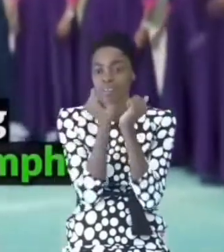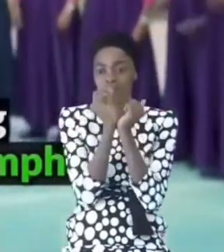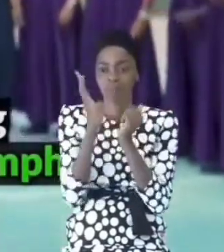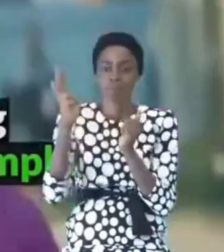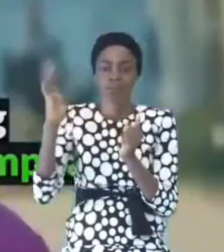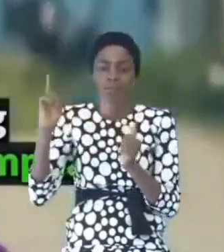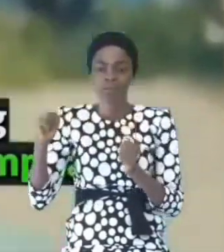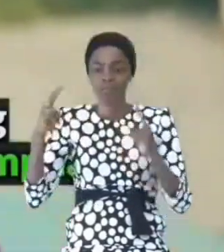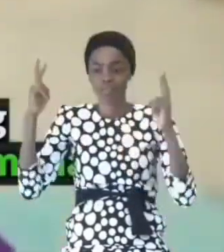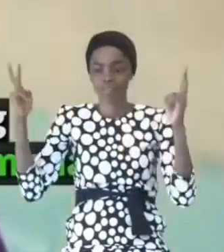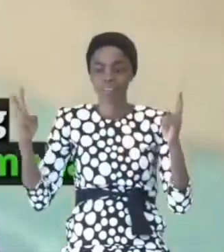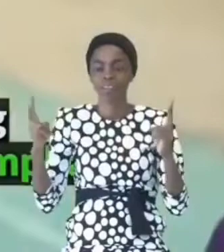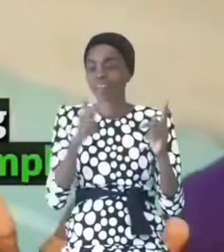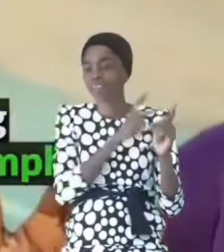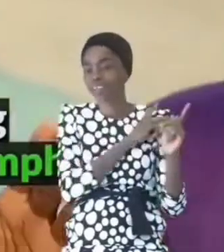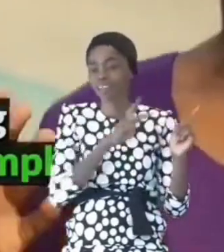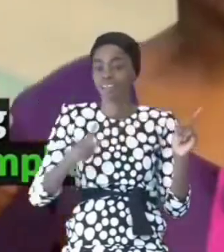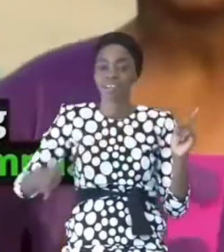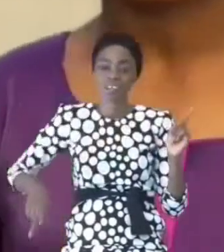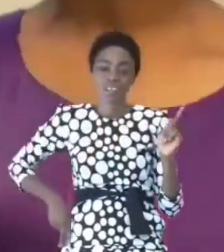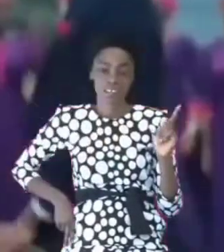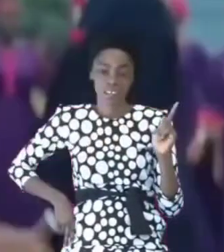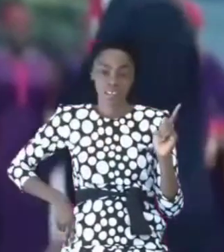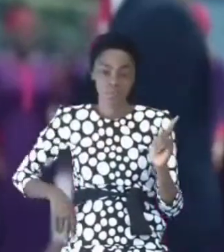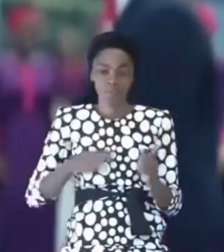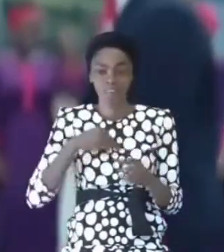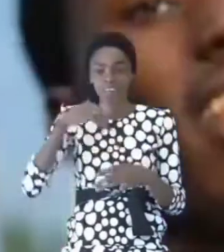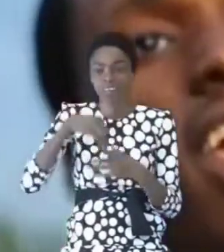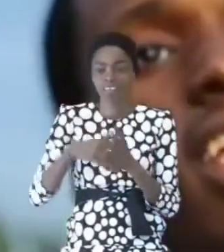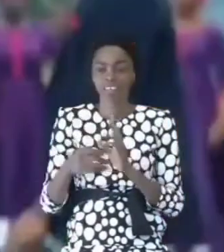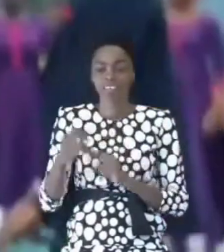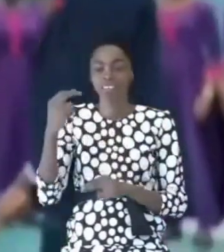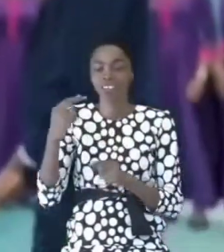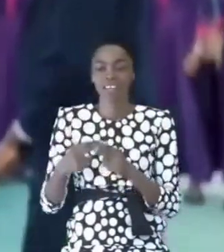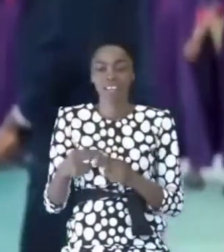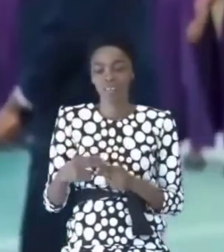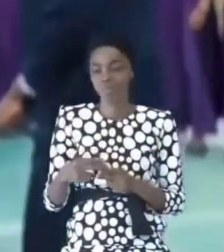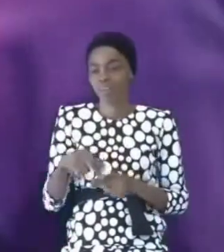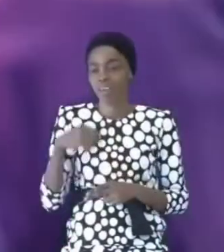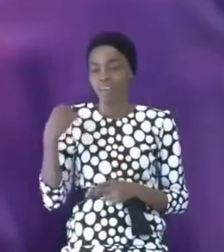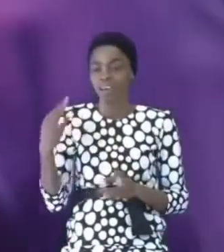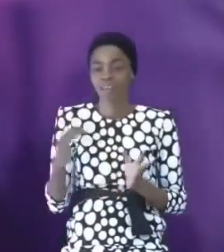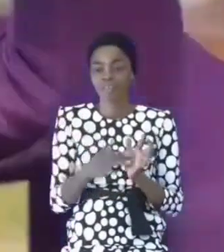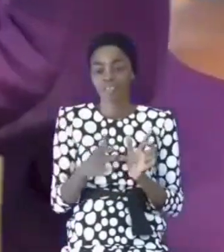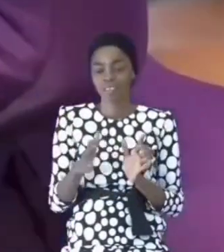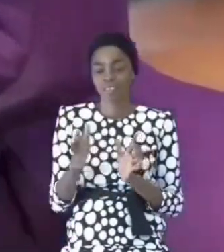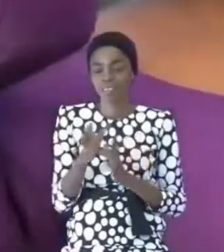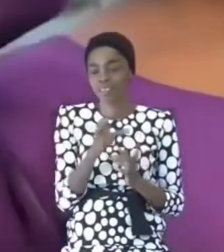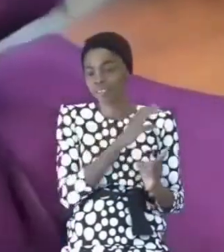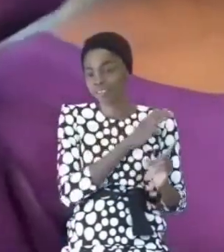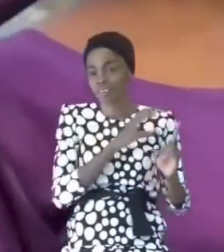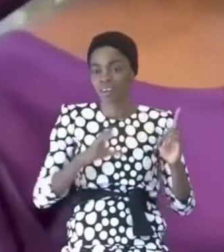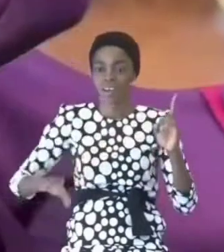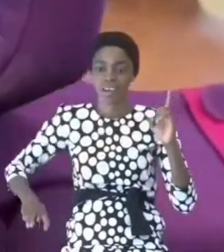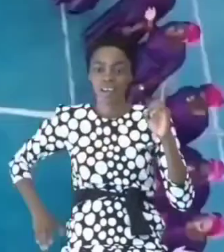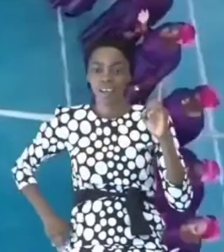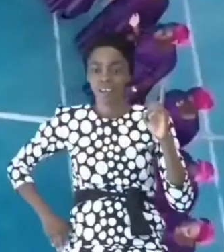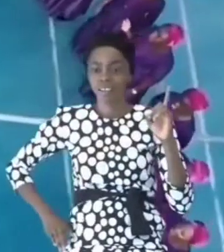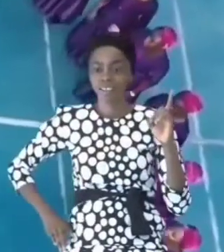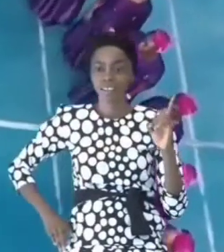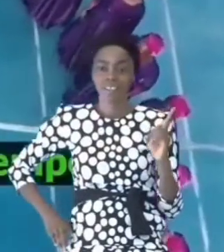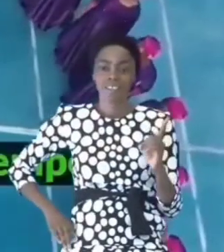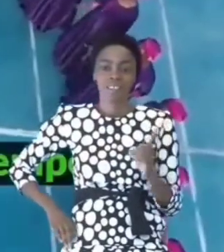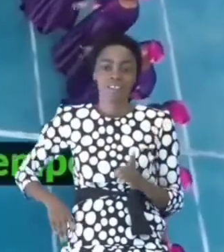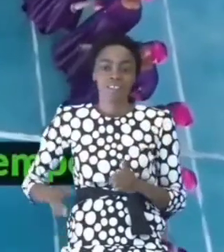by the Triumphant King. And in the name of Jesus